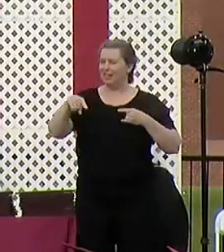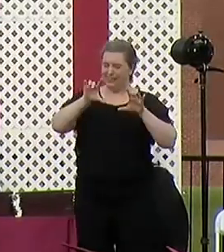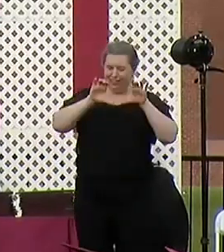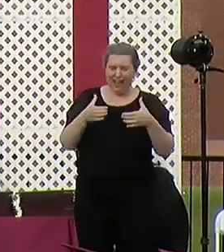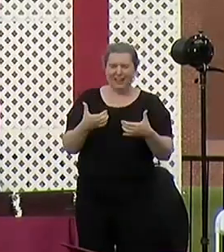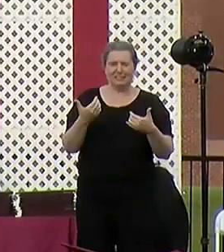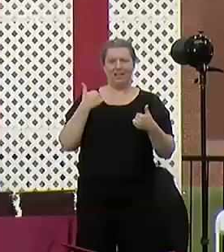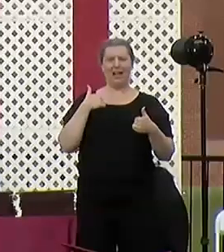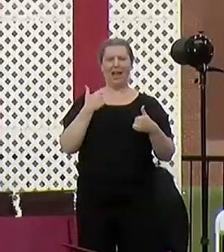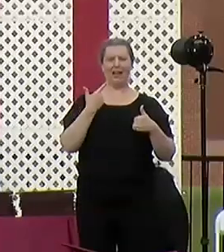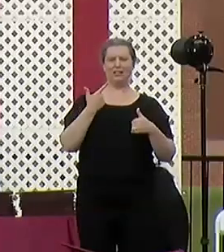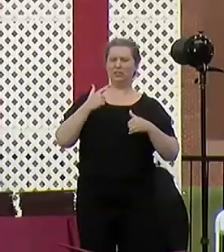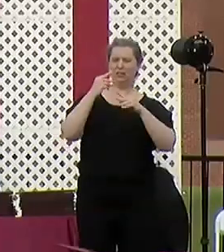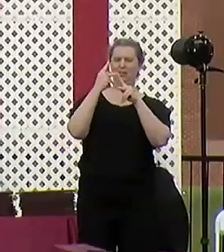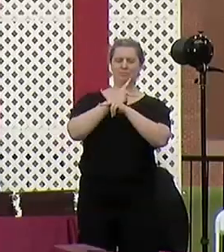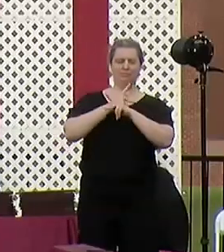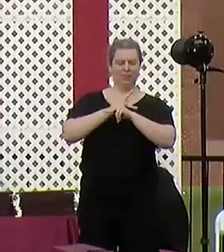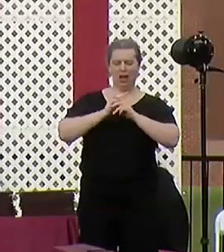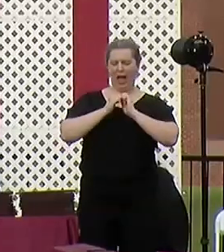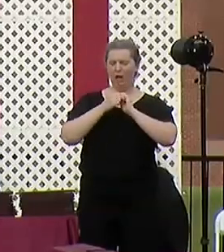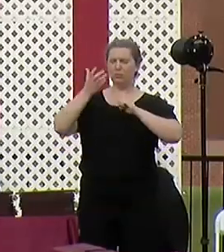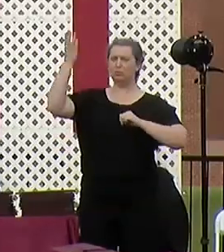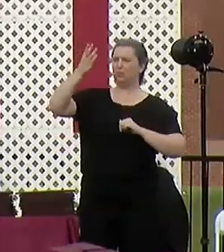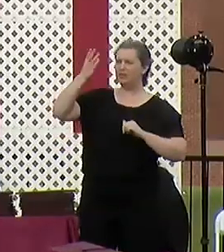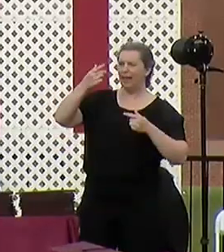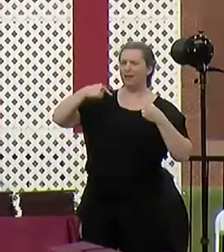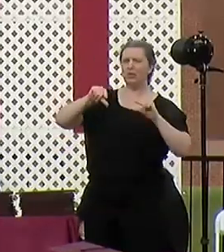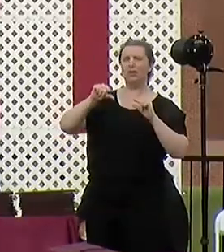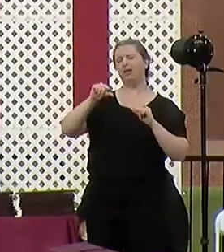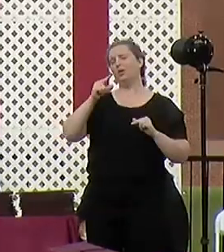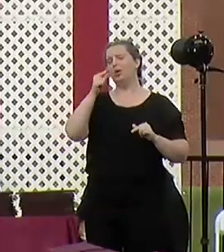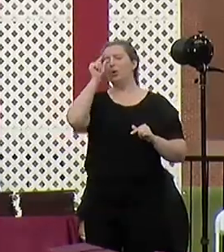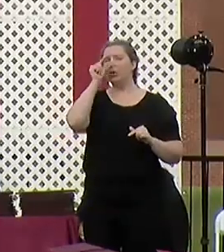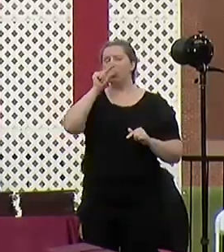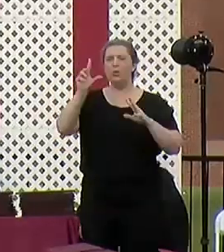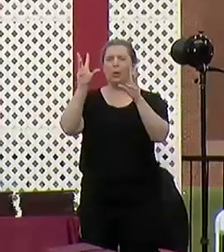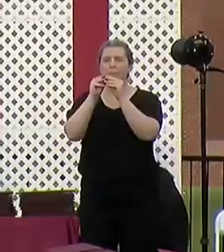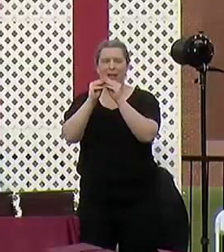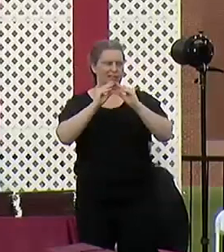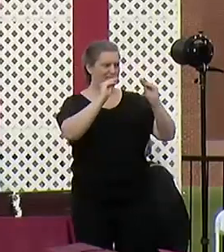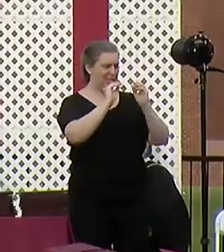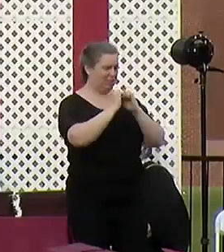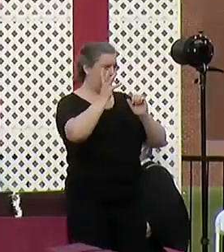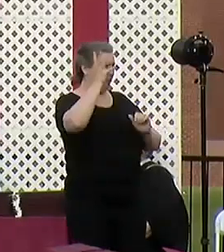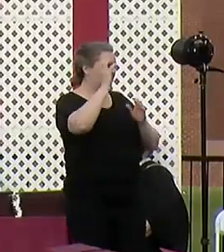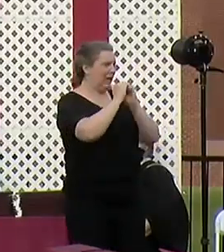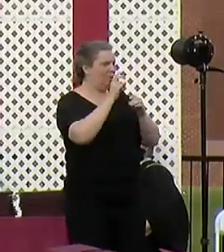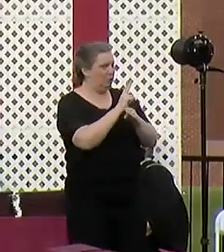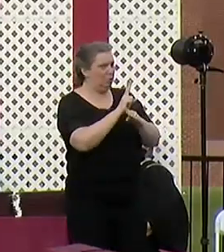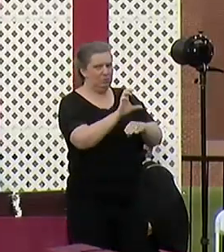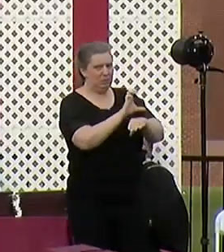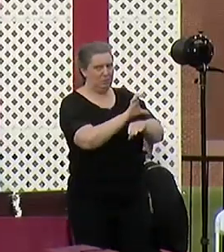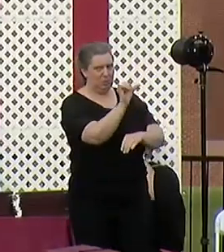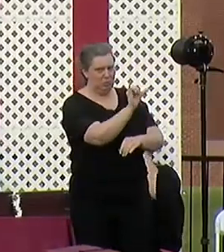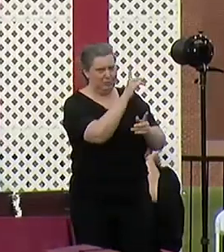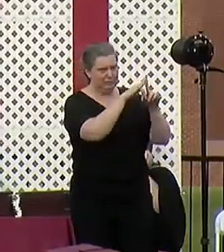present capstones through Google Meets or work as much on Google Classroom while teaching your parents how to use those things.